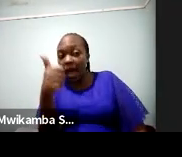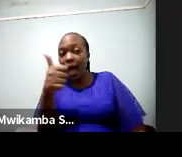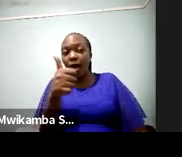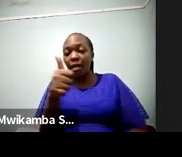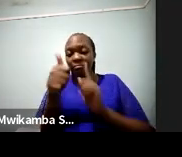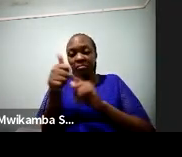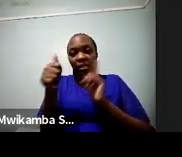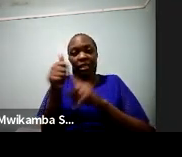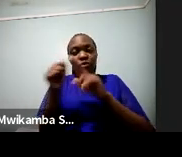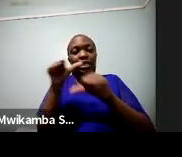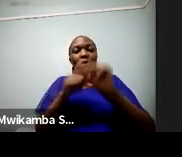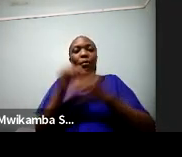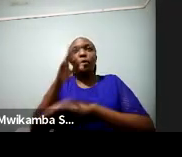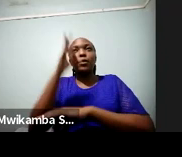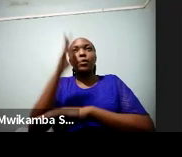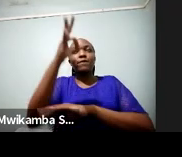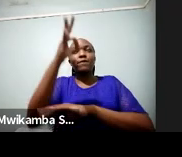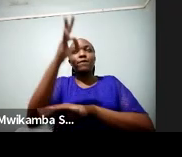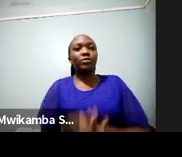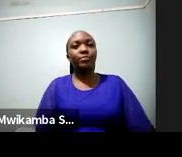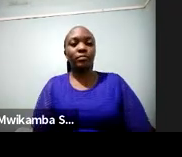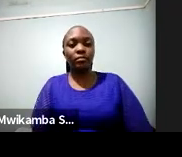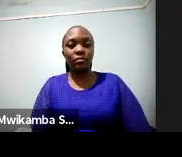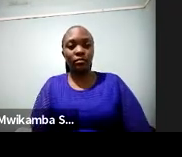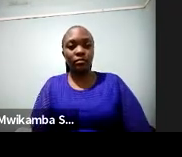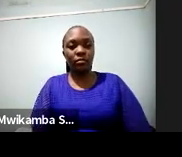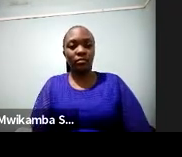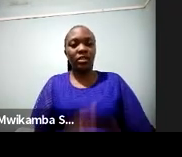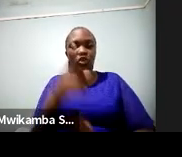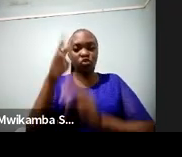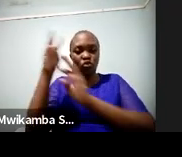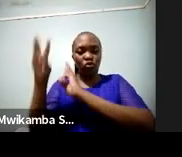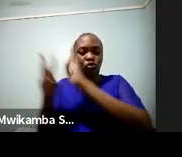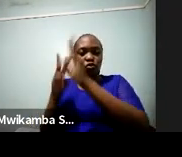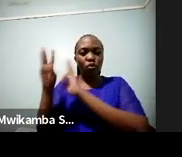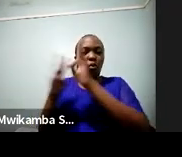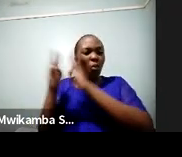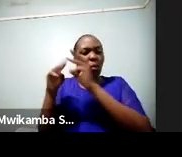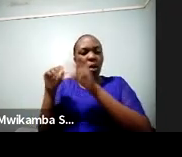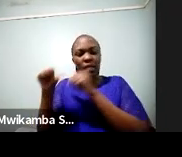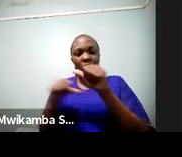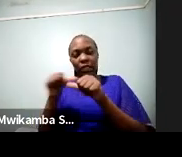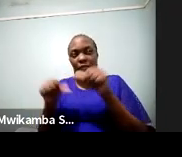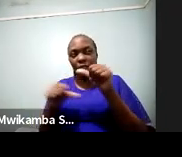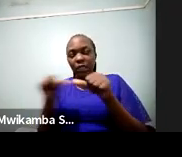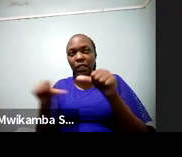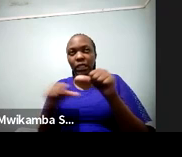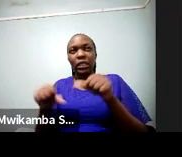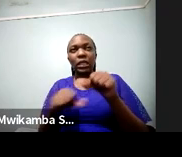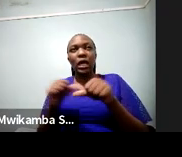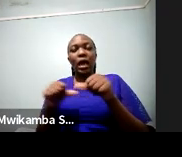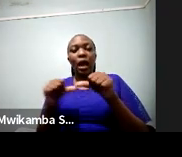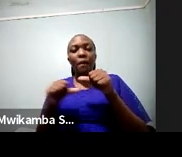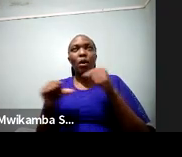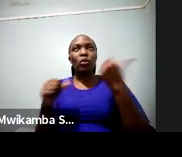Thank you. So don't worry about it's not absolute figures we are discussing here,